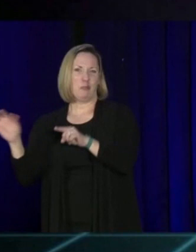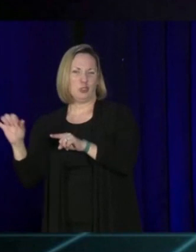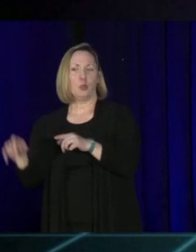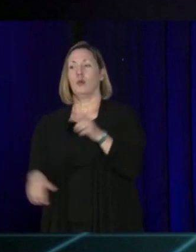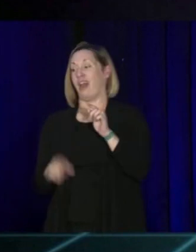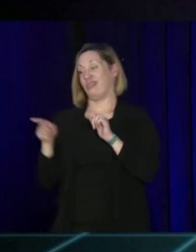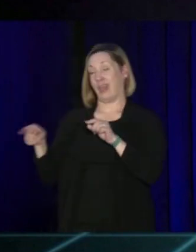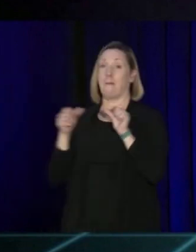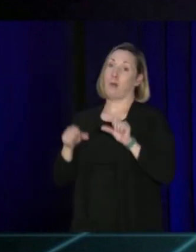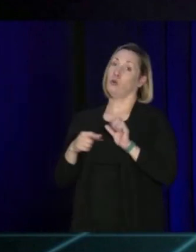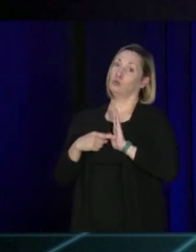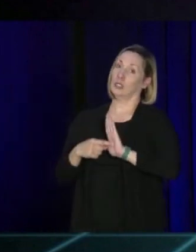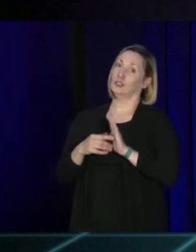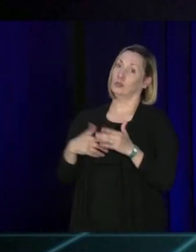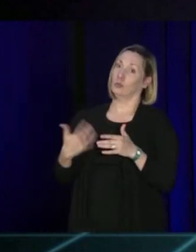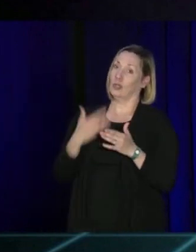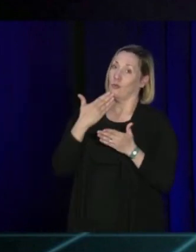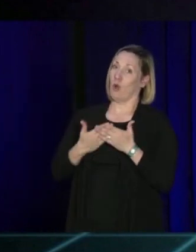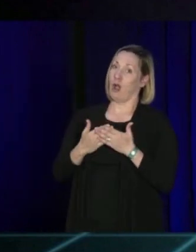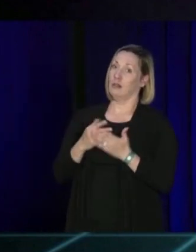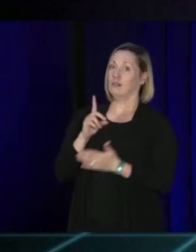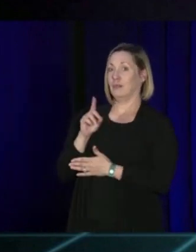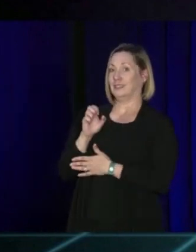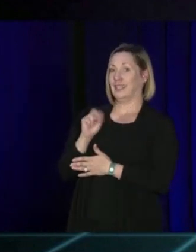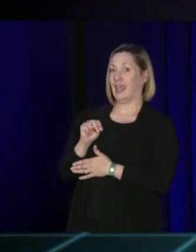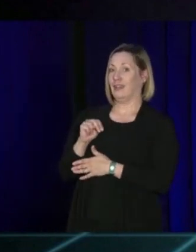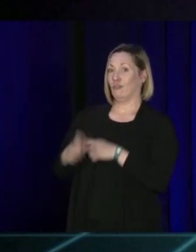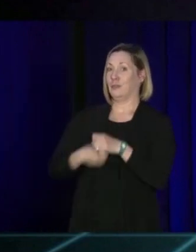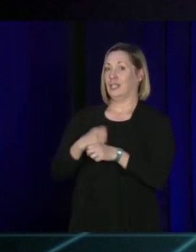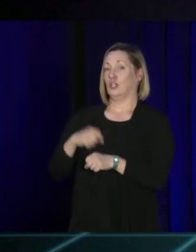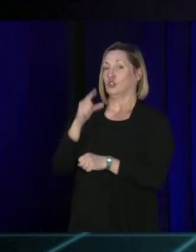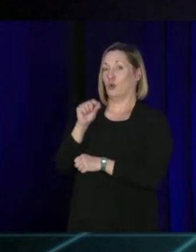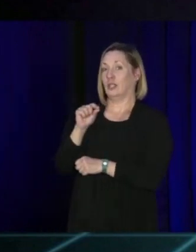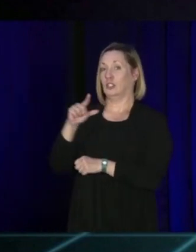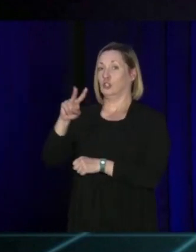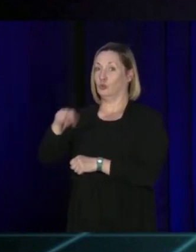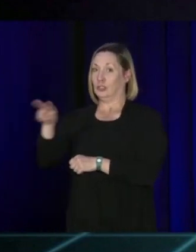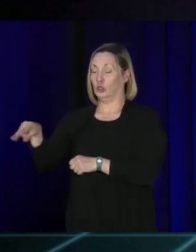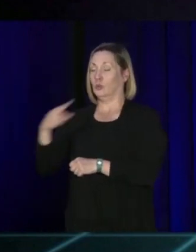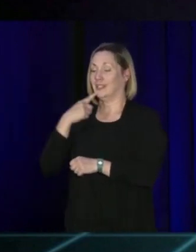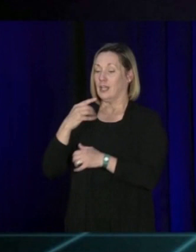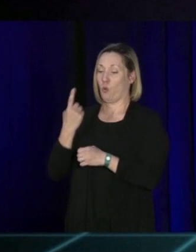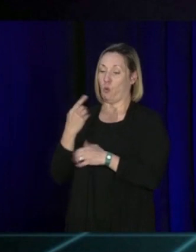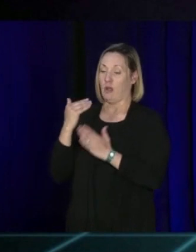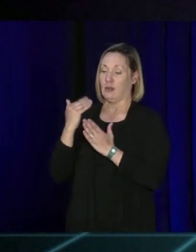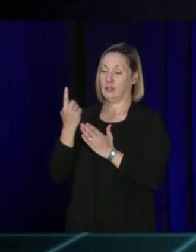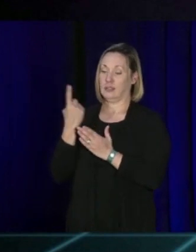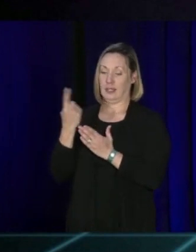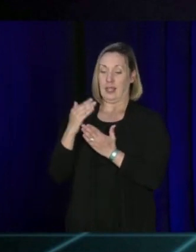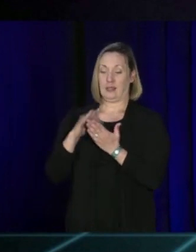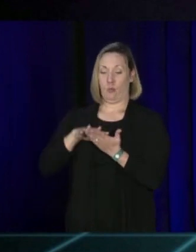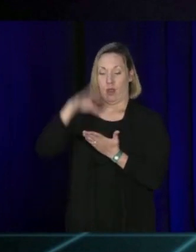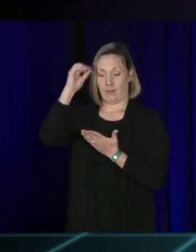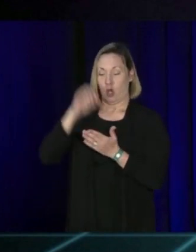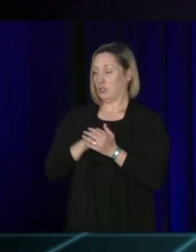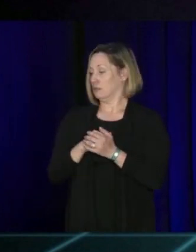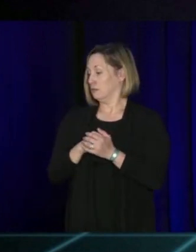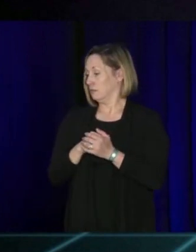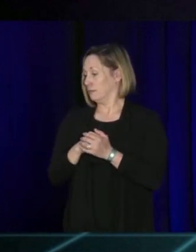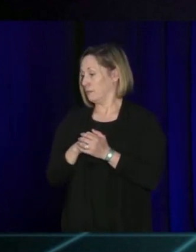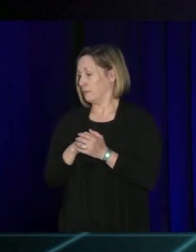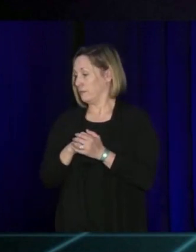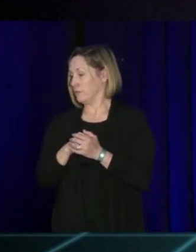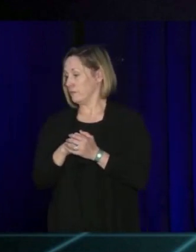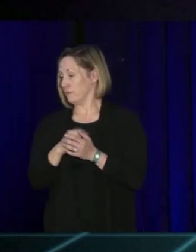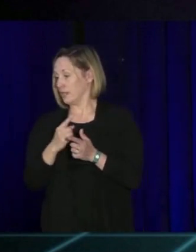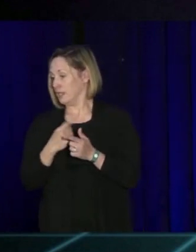really well. This is a post by them in 2022, where they say that one lesson we've learned is that it's frustrating to the community to wait